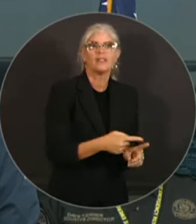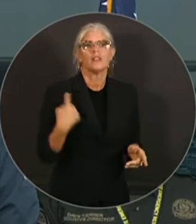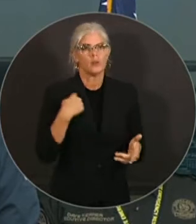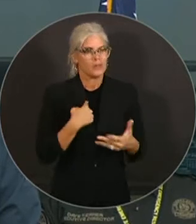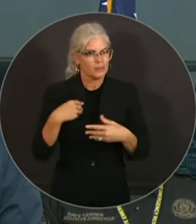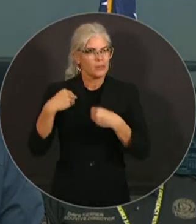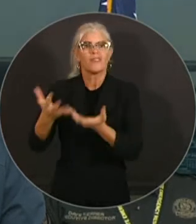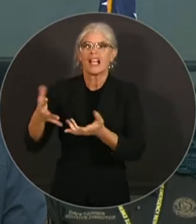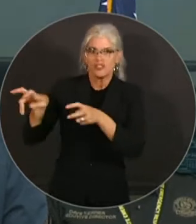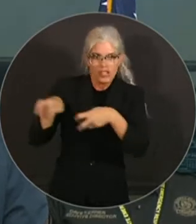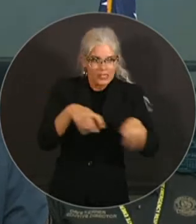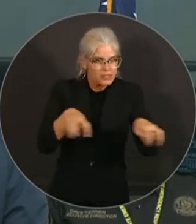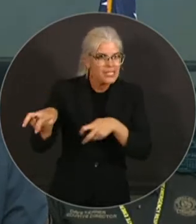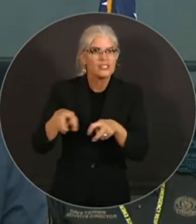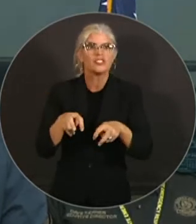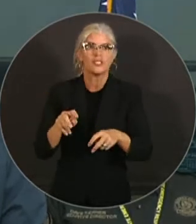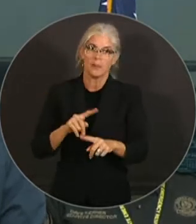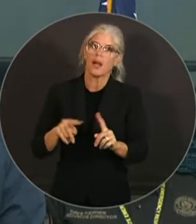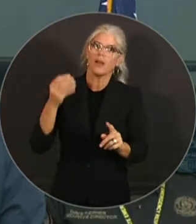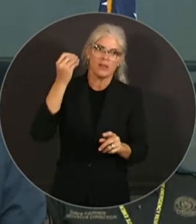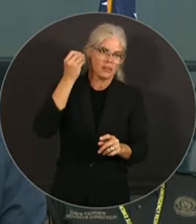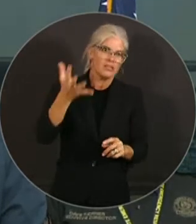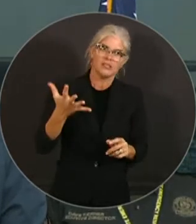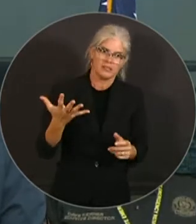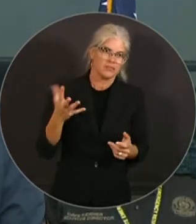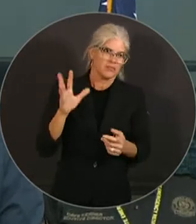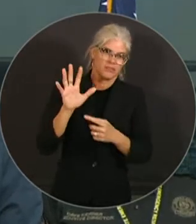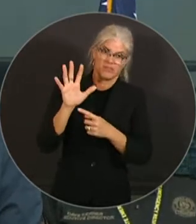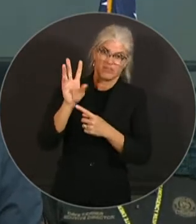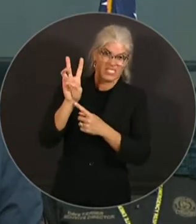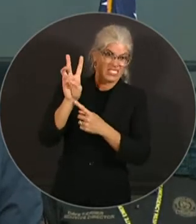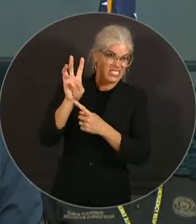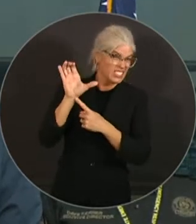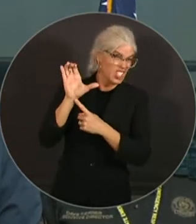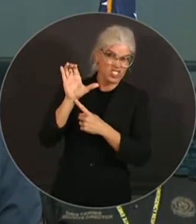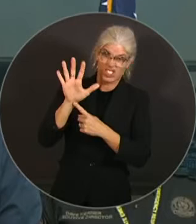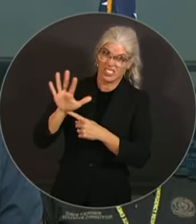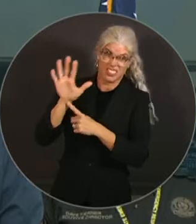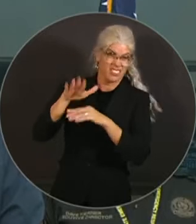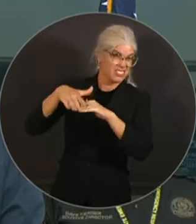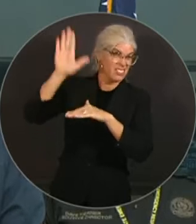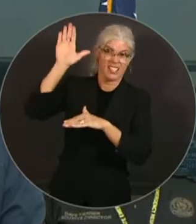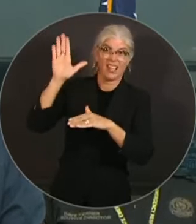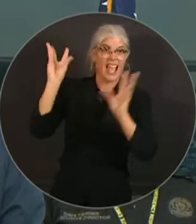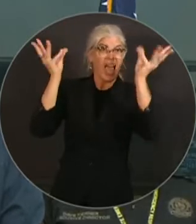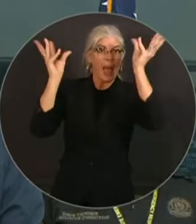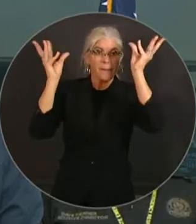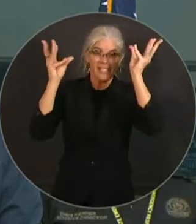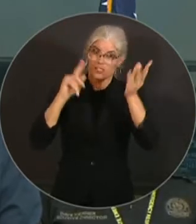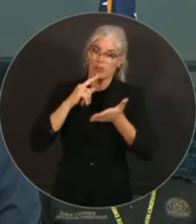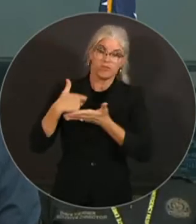But hundreds, nearly 600 ambulances and other vehicles are involved in that right now.